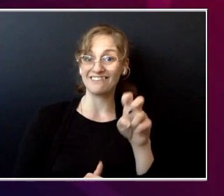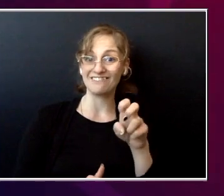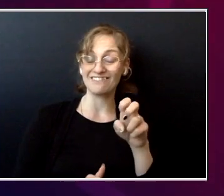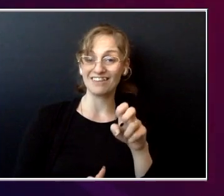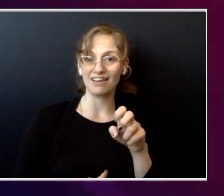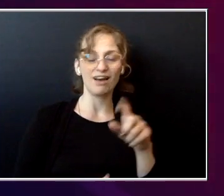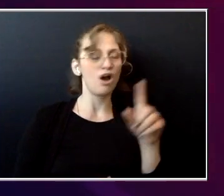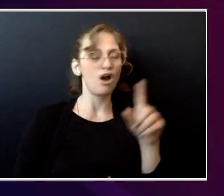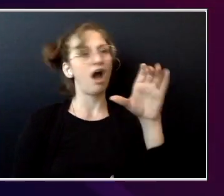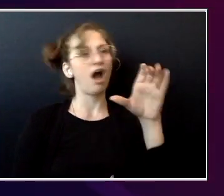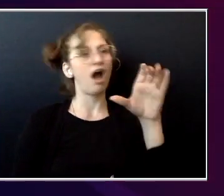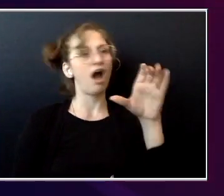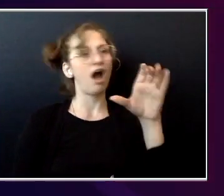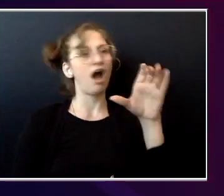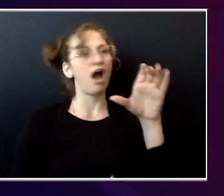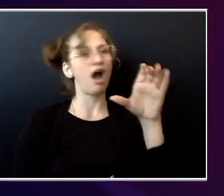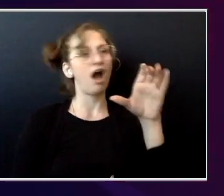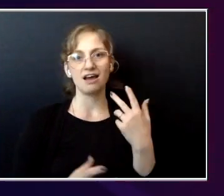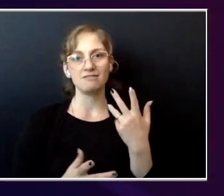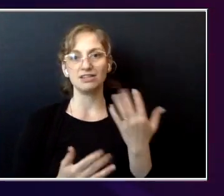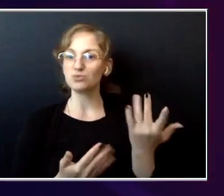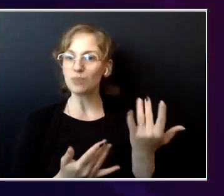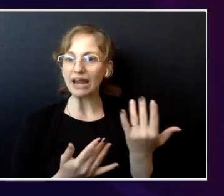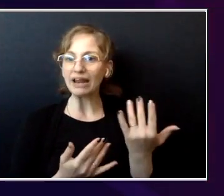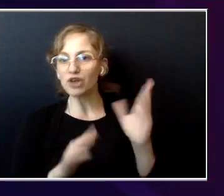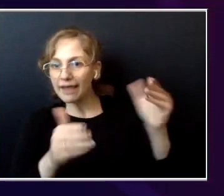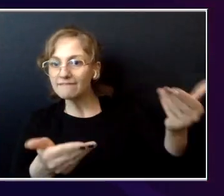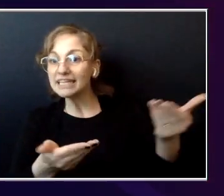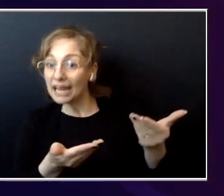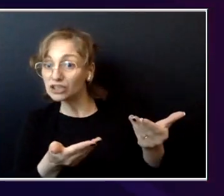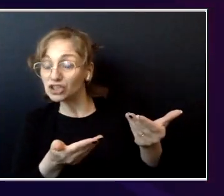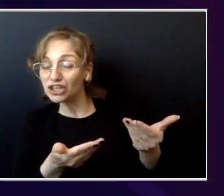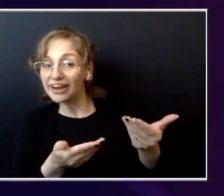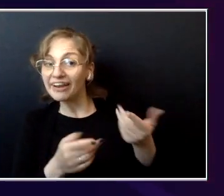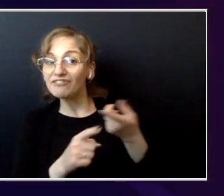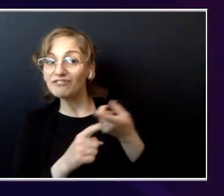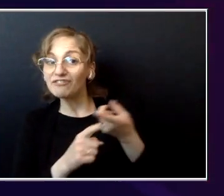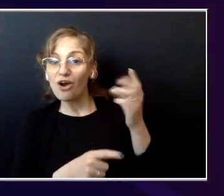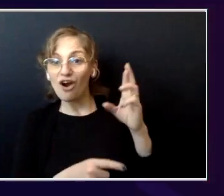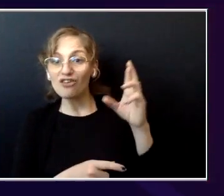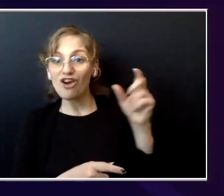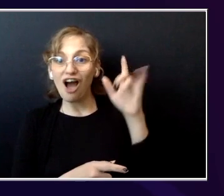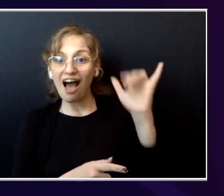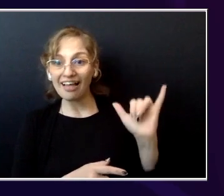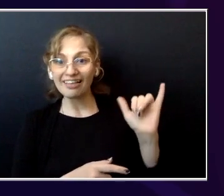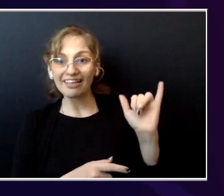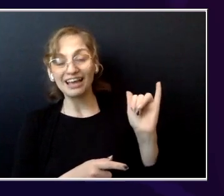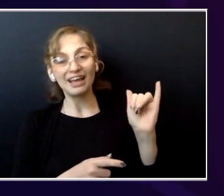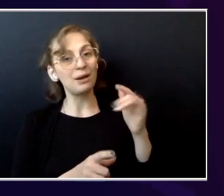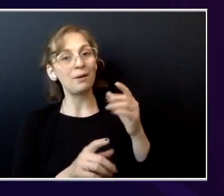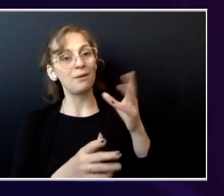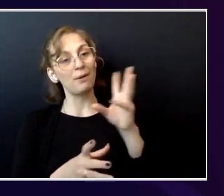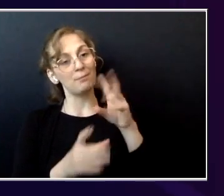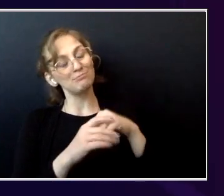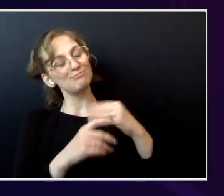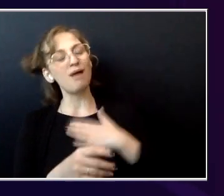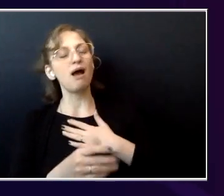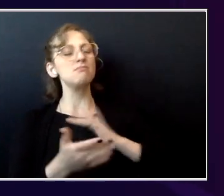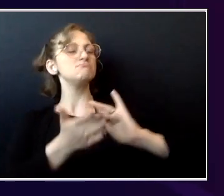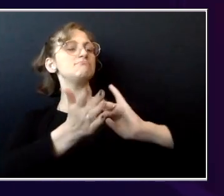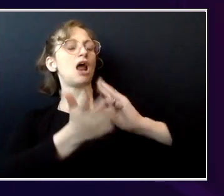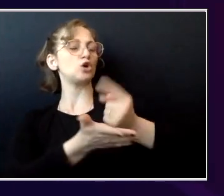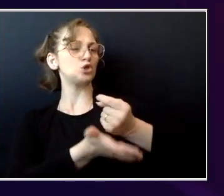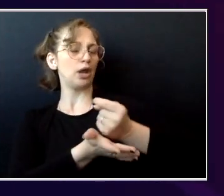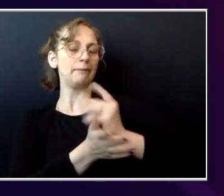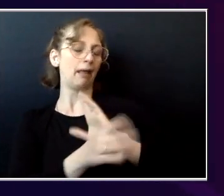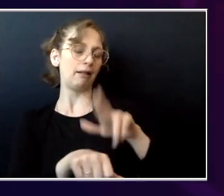100%. I was actually waiting for the invitation from Dr. Ali as far as my medical treatment, of course.